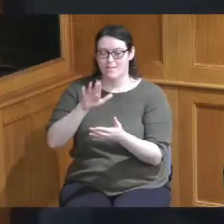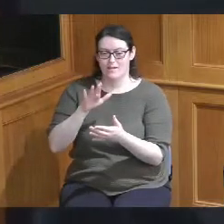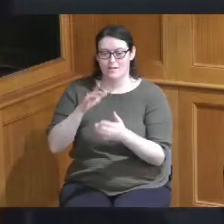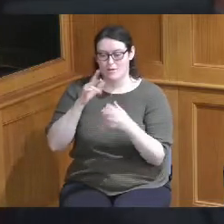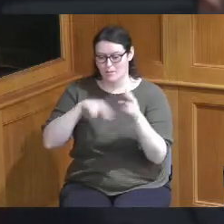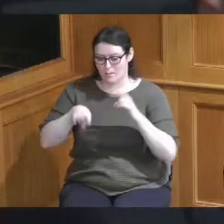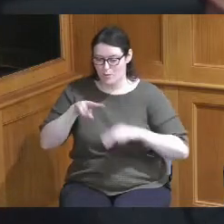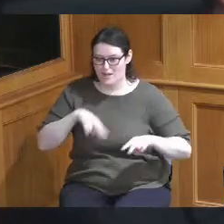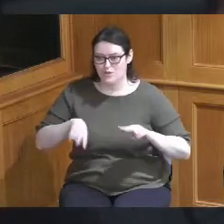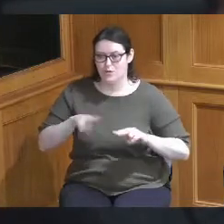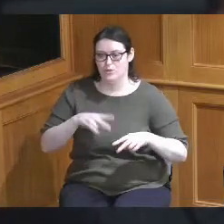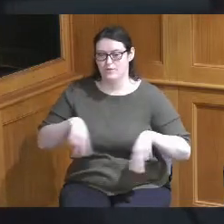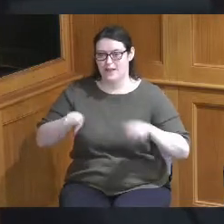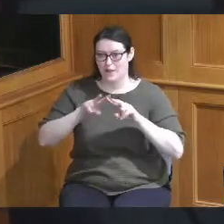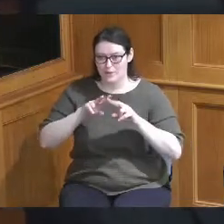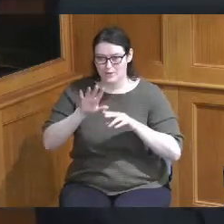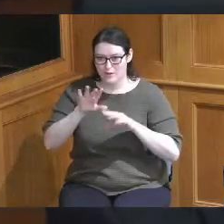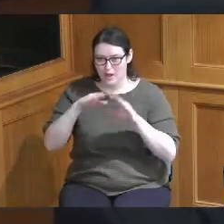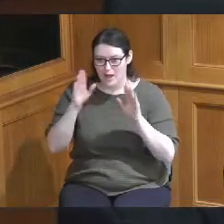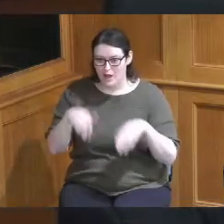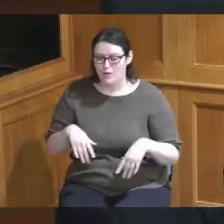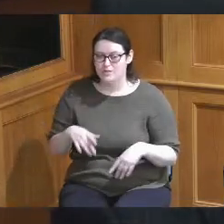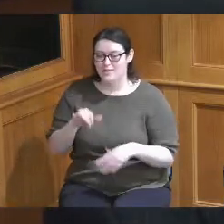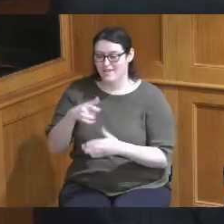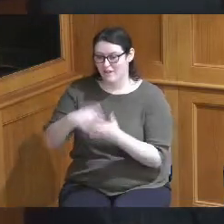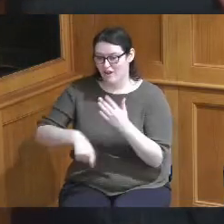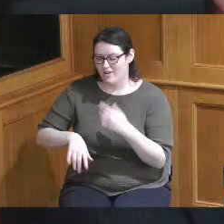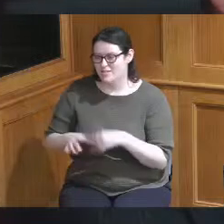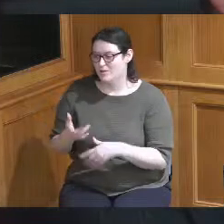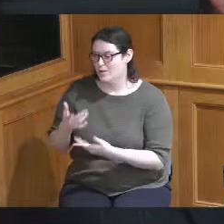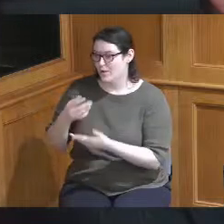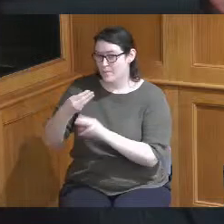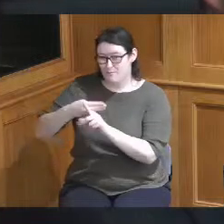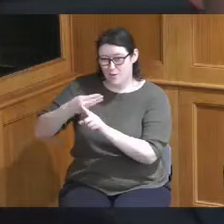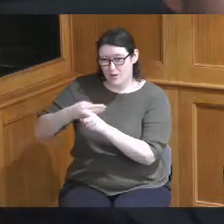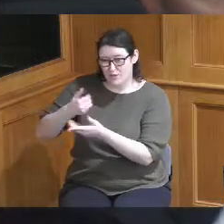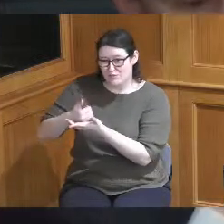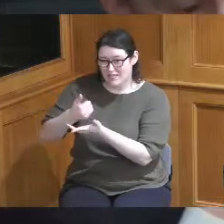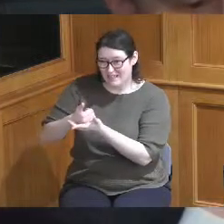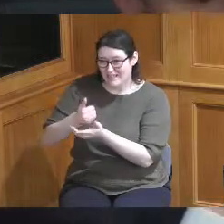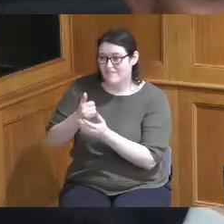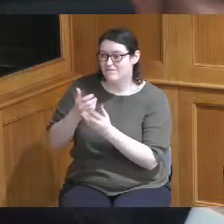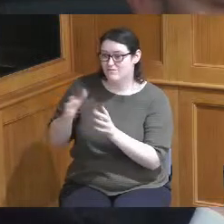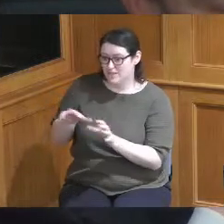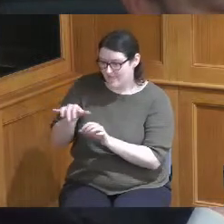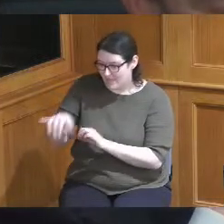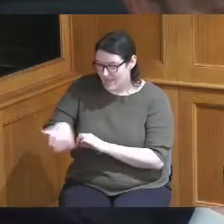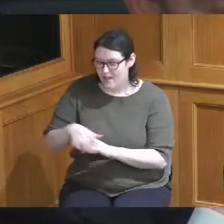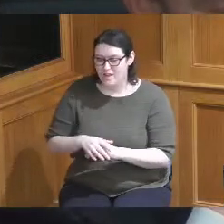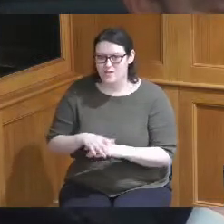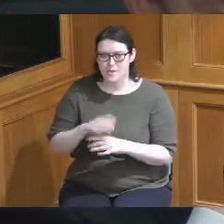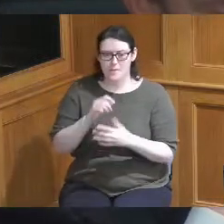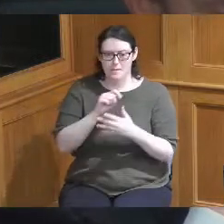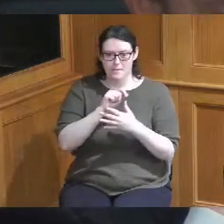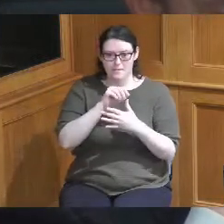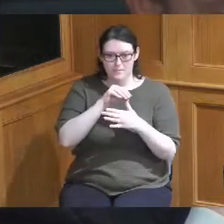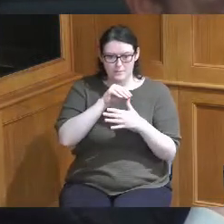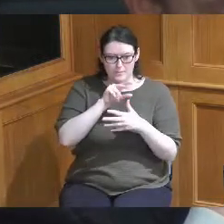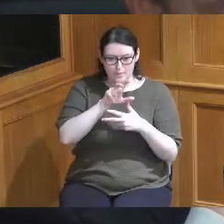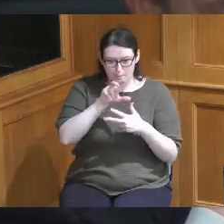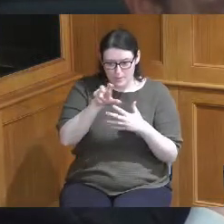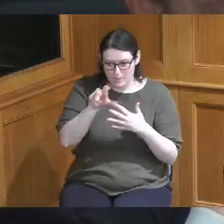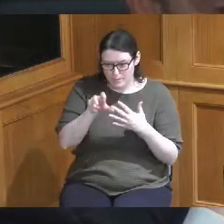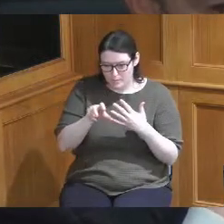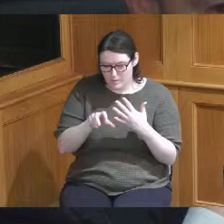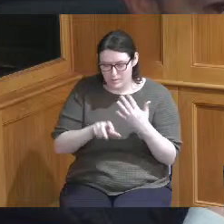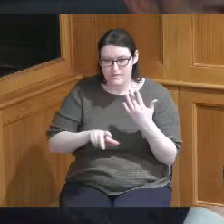with the appraisal cost, we've done mortgage relief, we've committed money in many, many different funds for this purpose, trying to